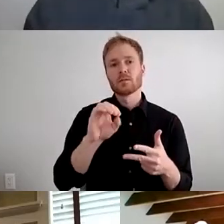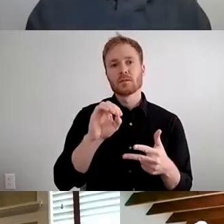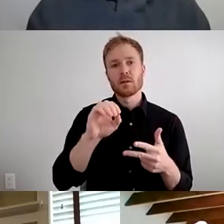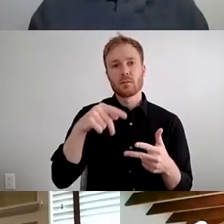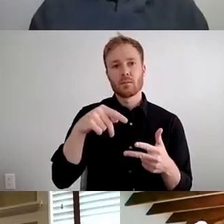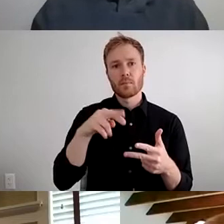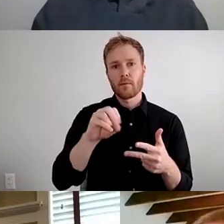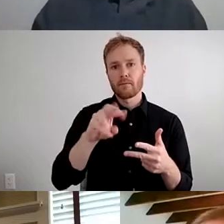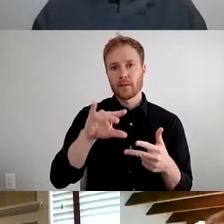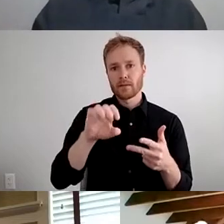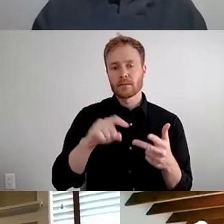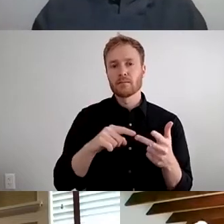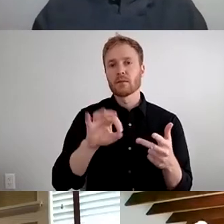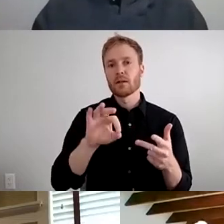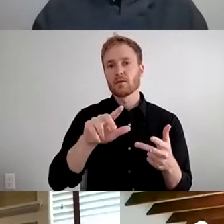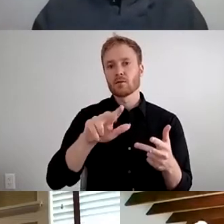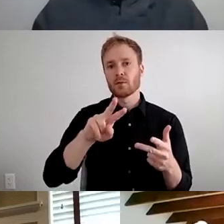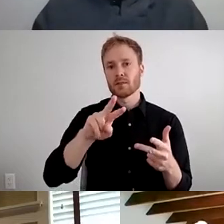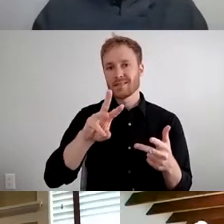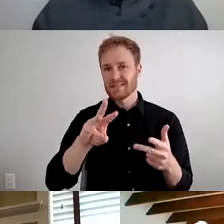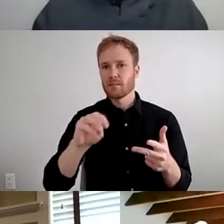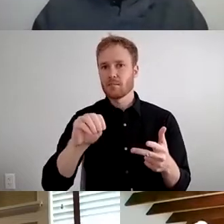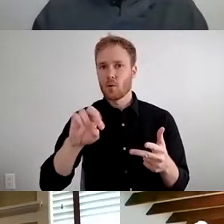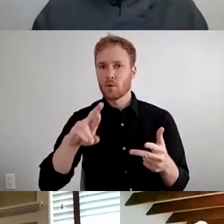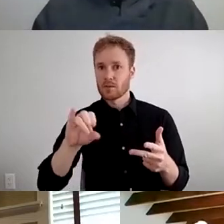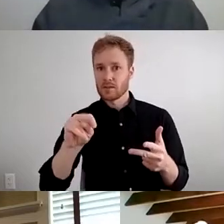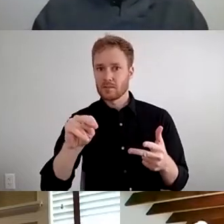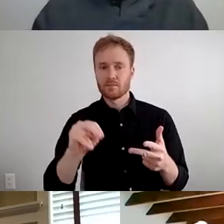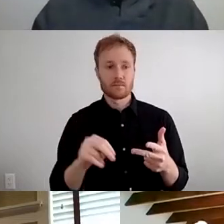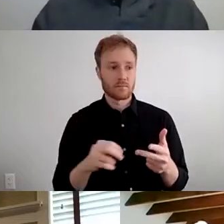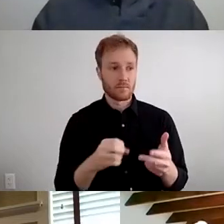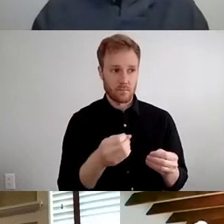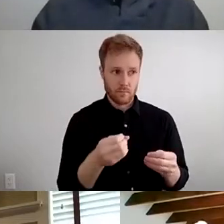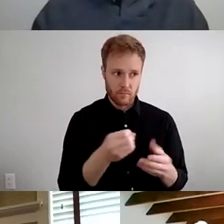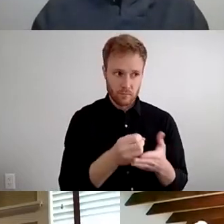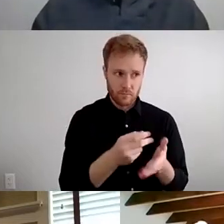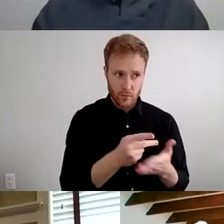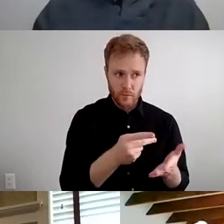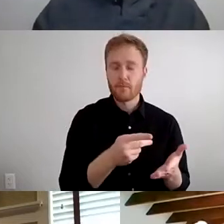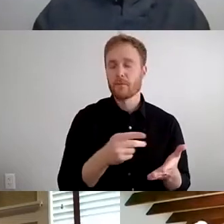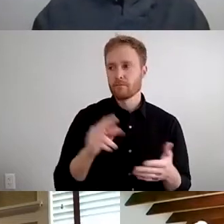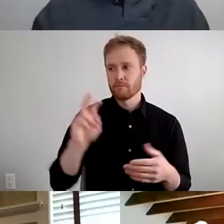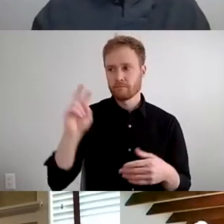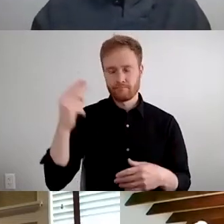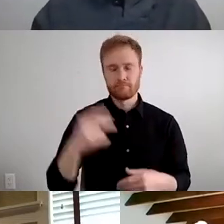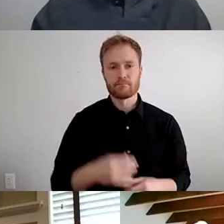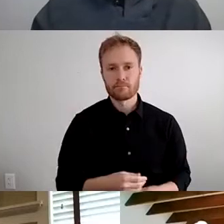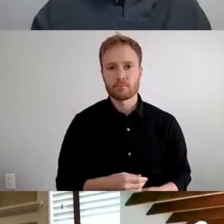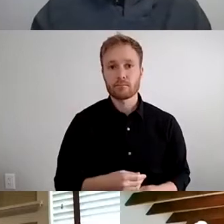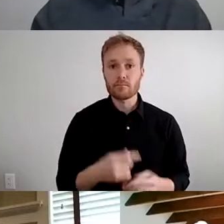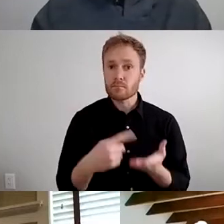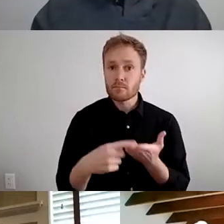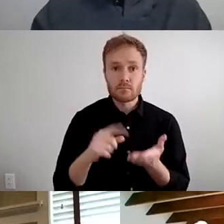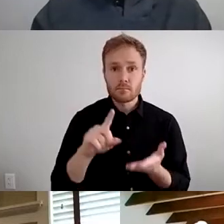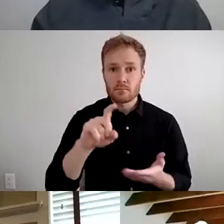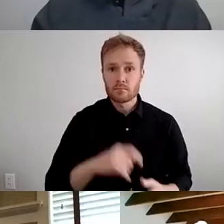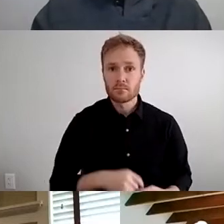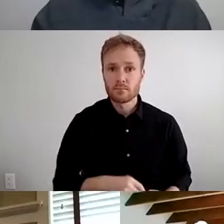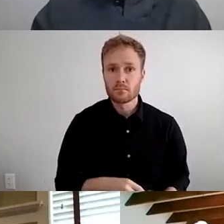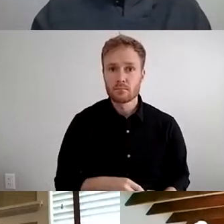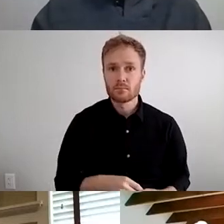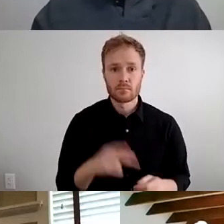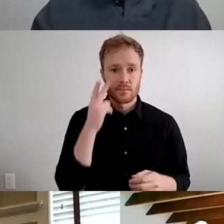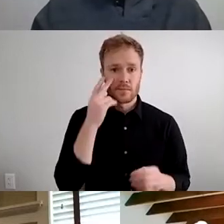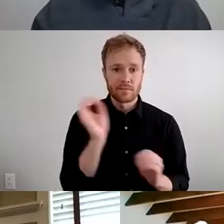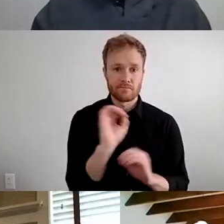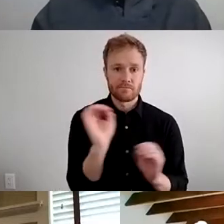Morrison. Motion to approve. Second. Any discussion? Seeing none,